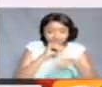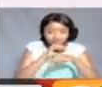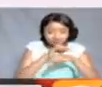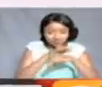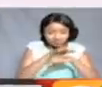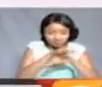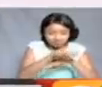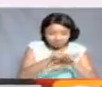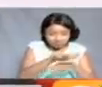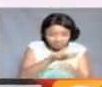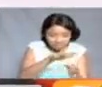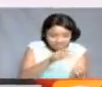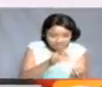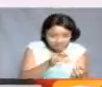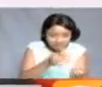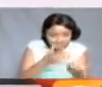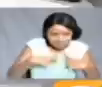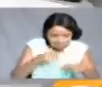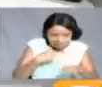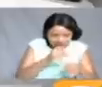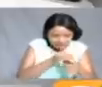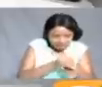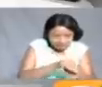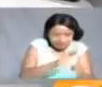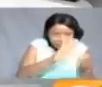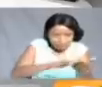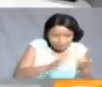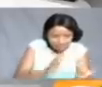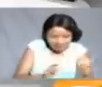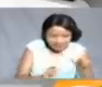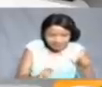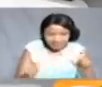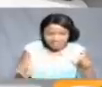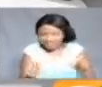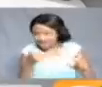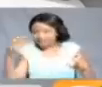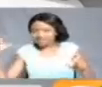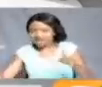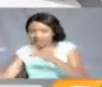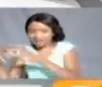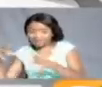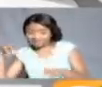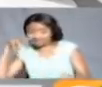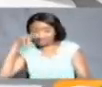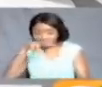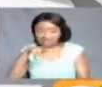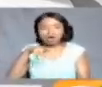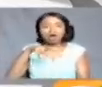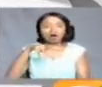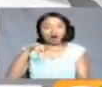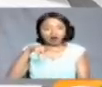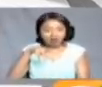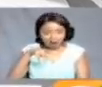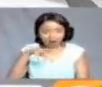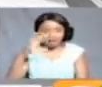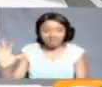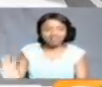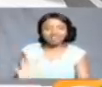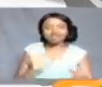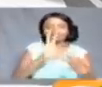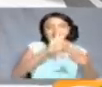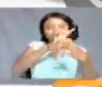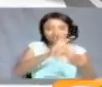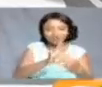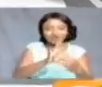work with them. No, precisely. So that's what I'm saying. Influencing alone mm-hmm. is not a career. It's something you partner with something else that you're